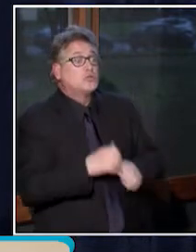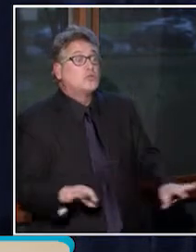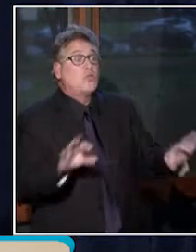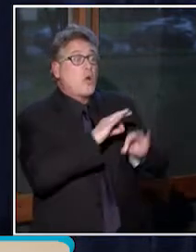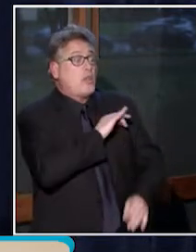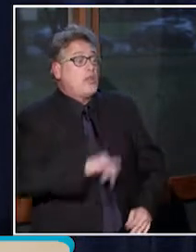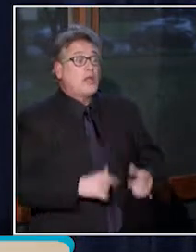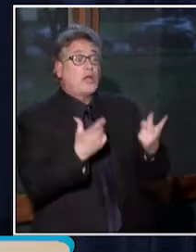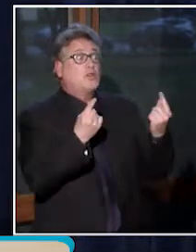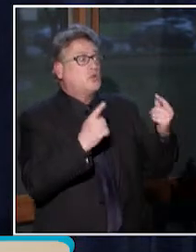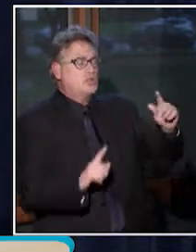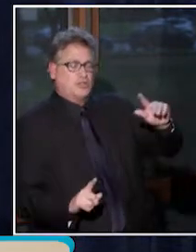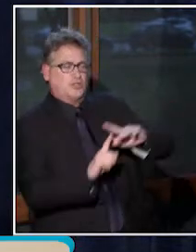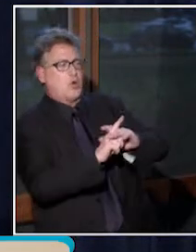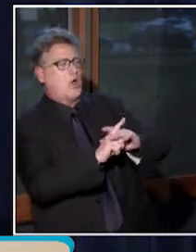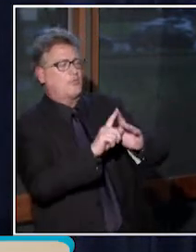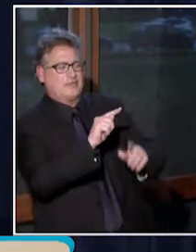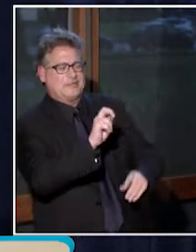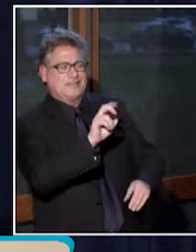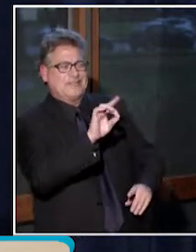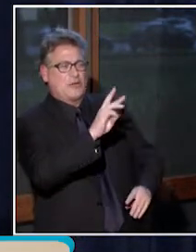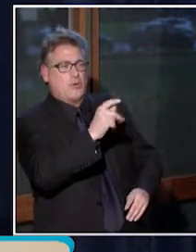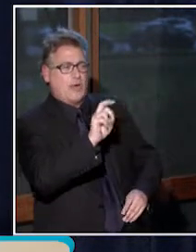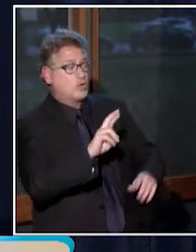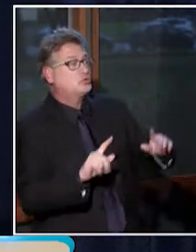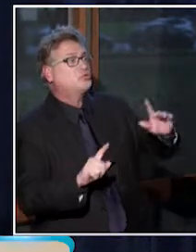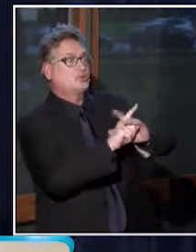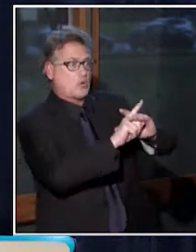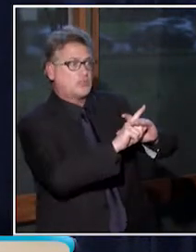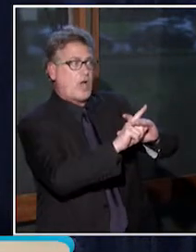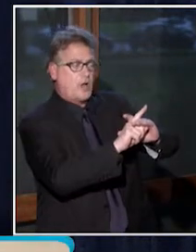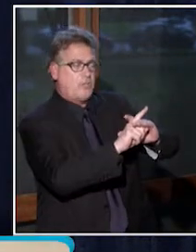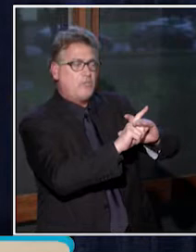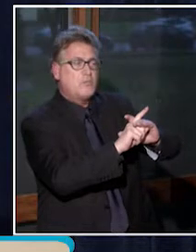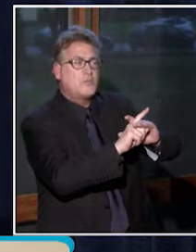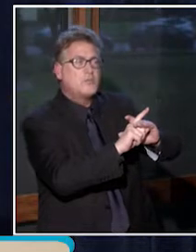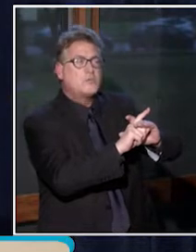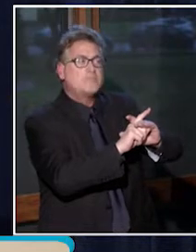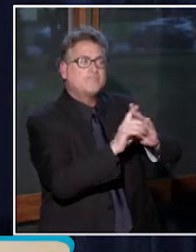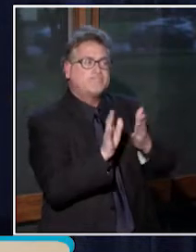show up. And the mayor, Ted Wheeler, shows up.